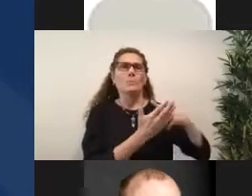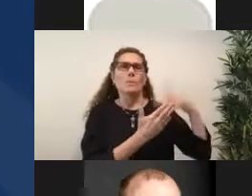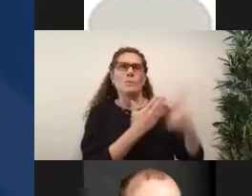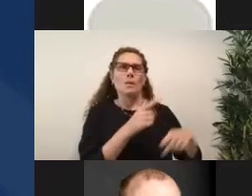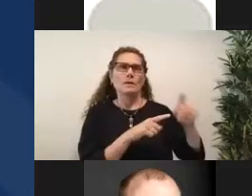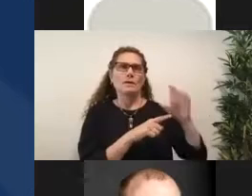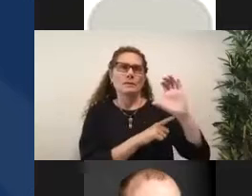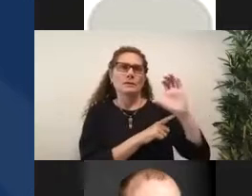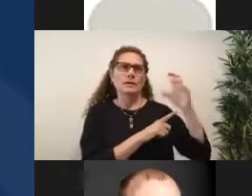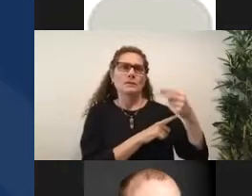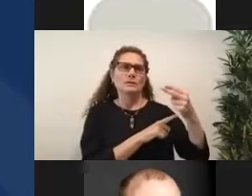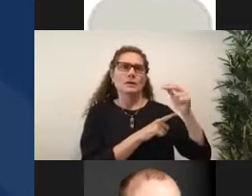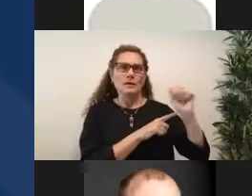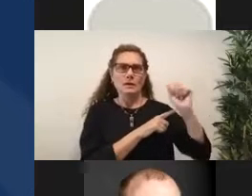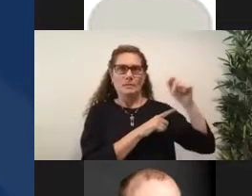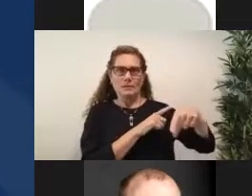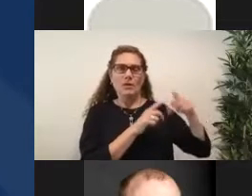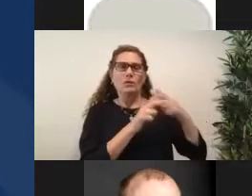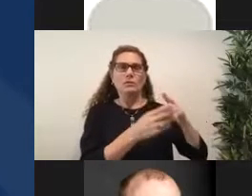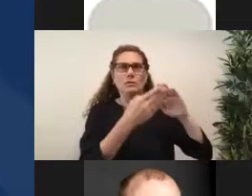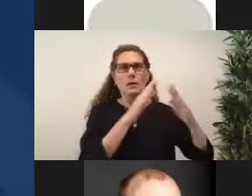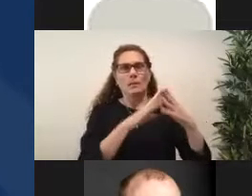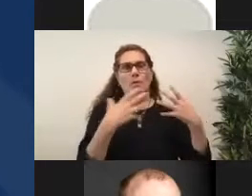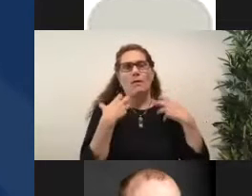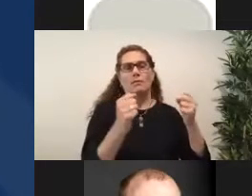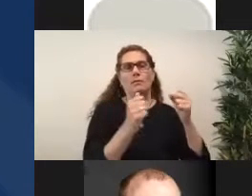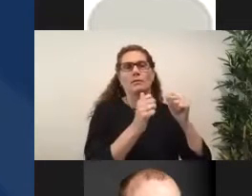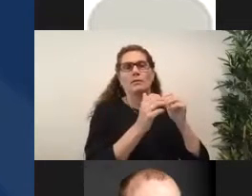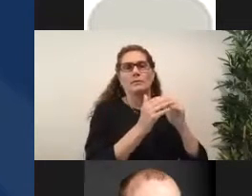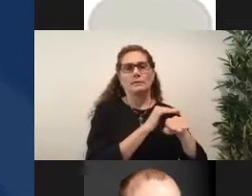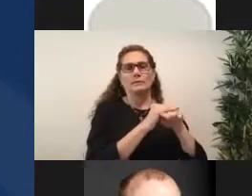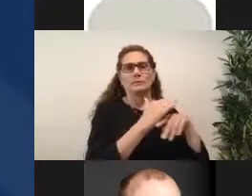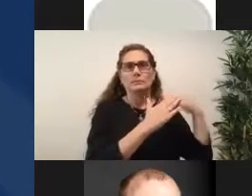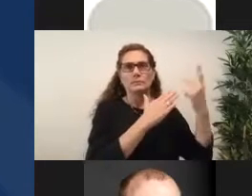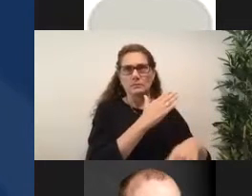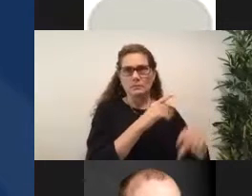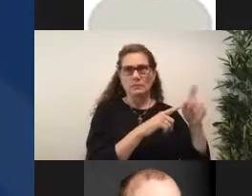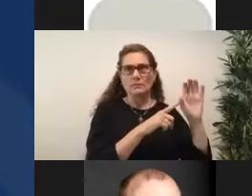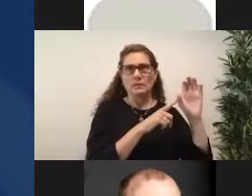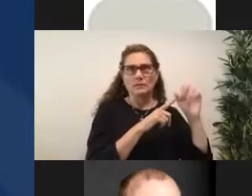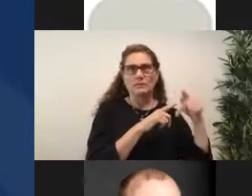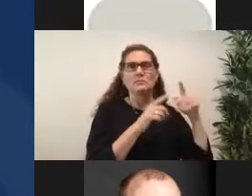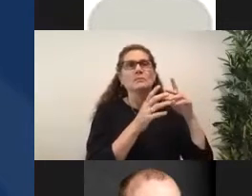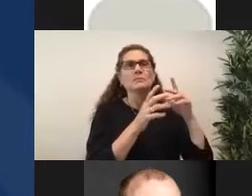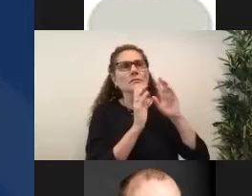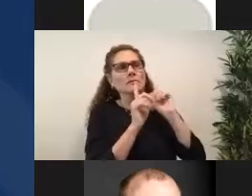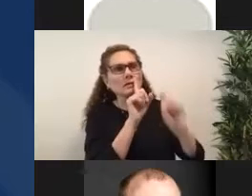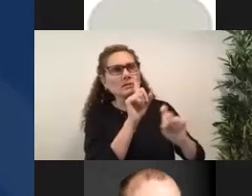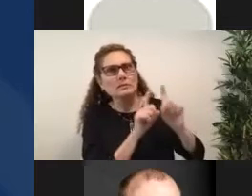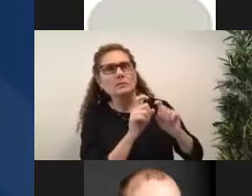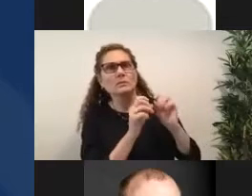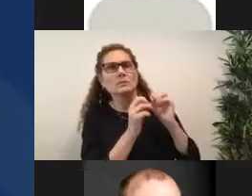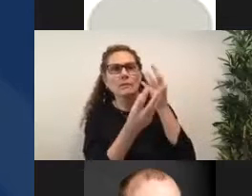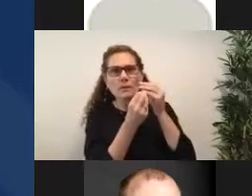to connect City of Milwaukee residents to the right insurance plan. For questions or assistance with enrollment in state programs such as Badger Care and Food